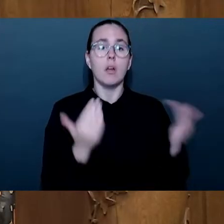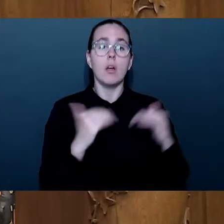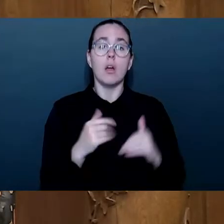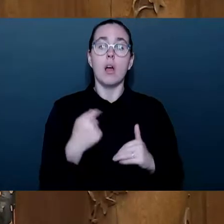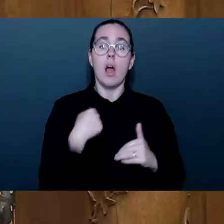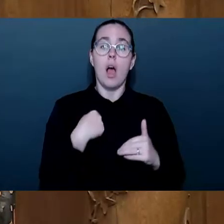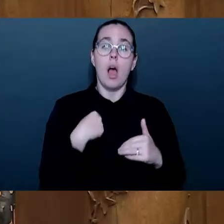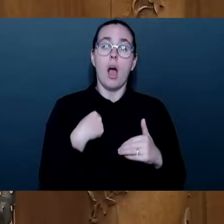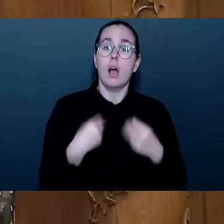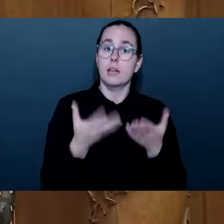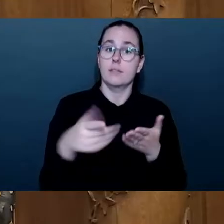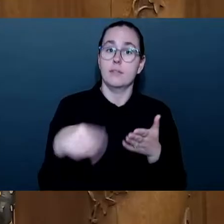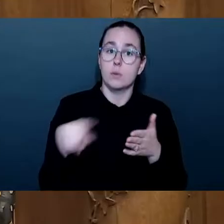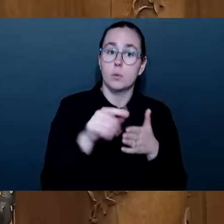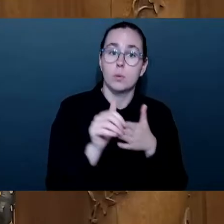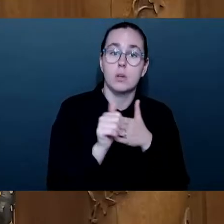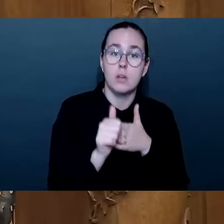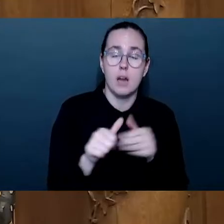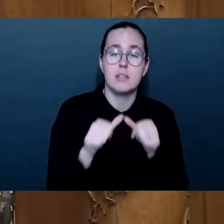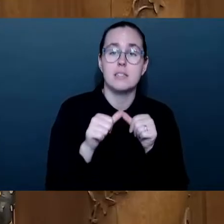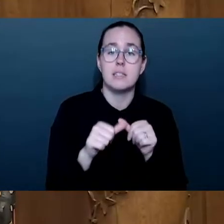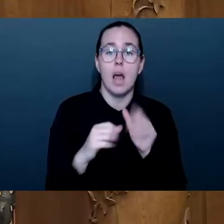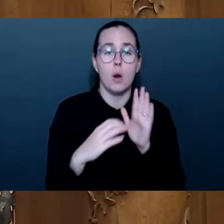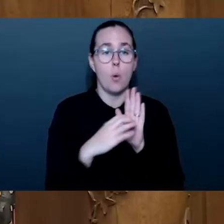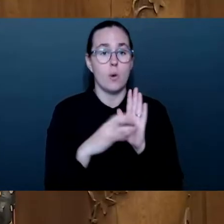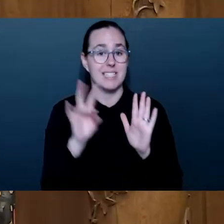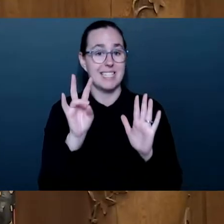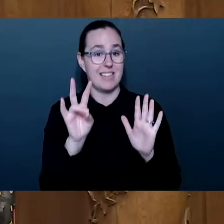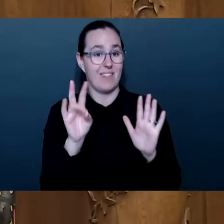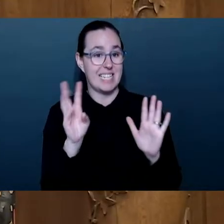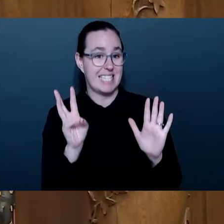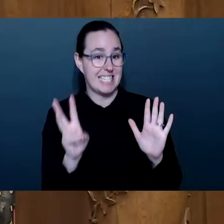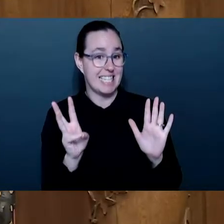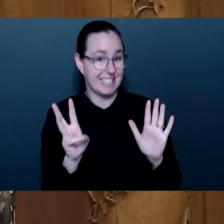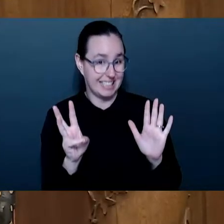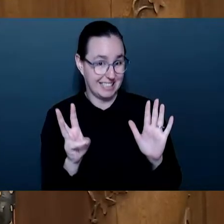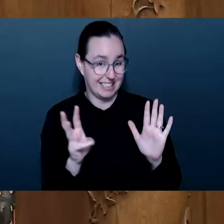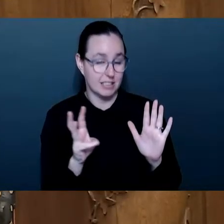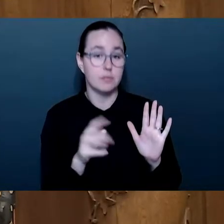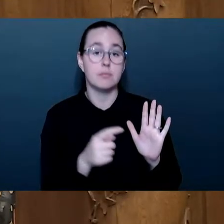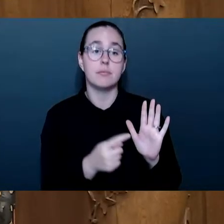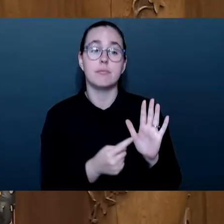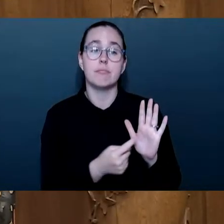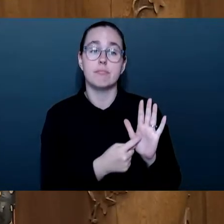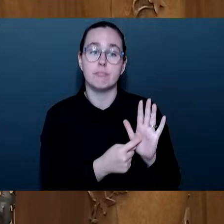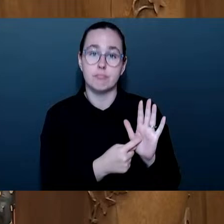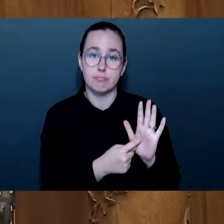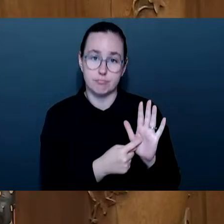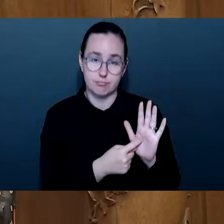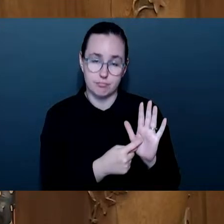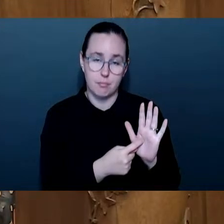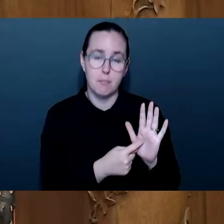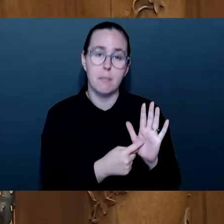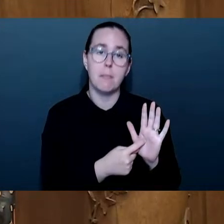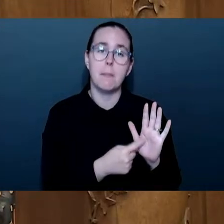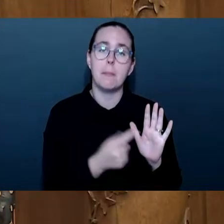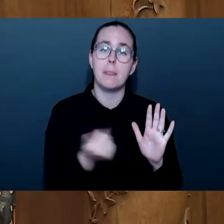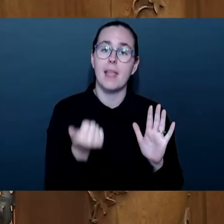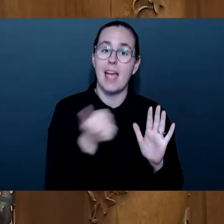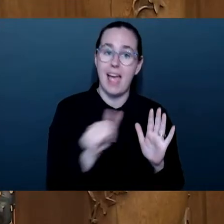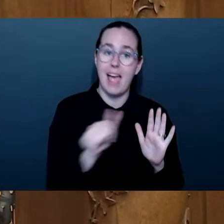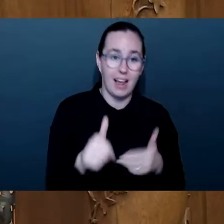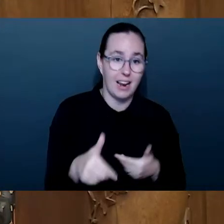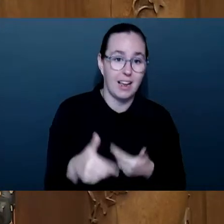I quote, "Any bill affecting the Constitution must be introduced by a member of the government or with the sanction of the